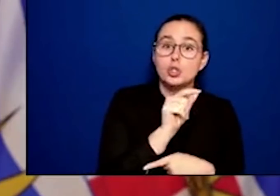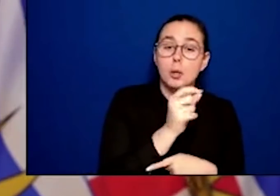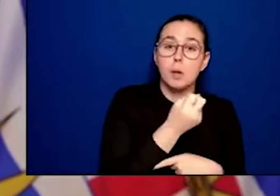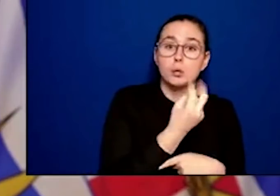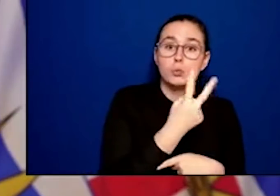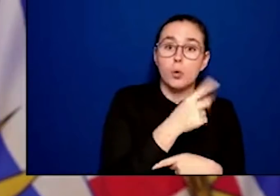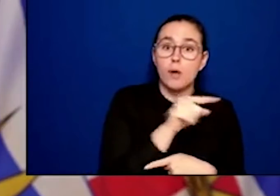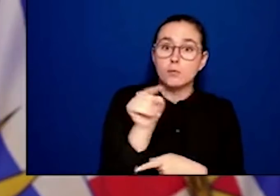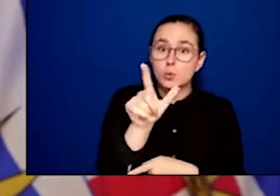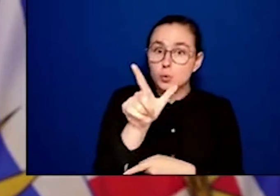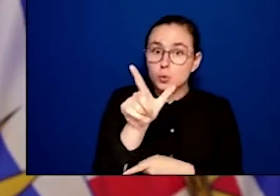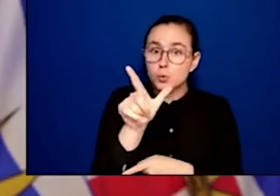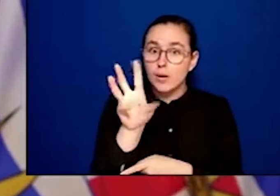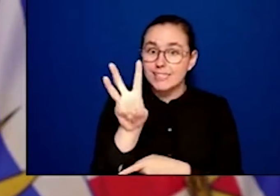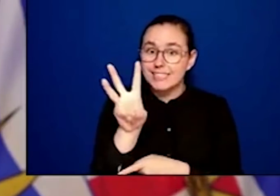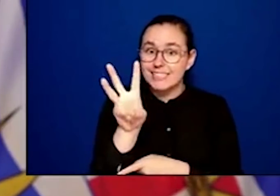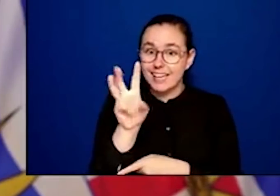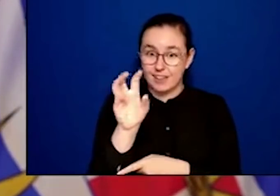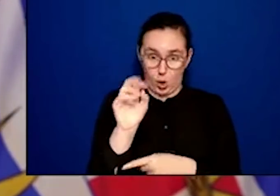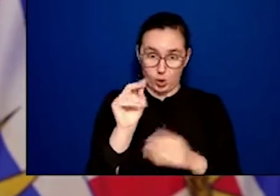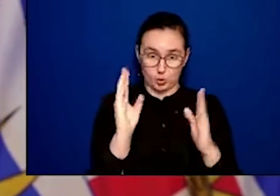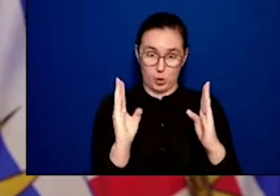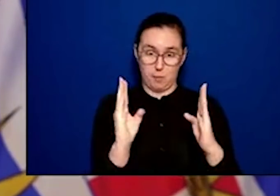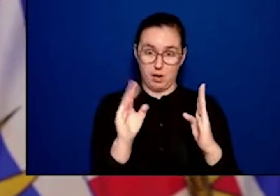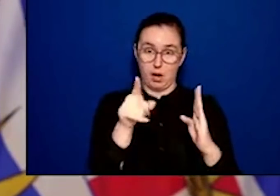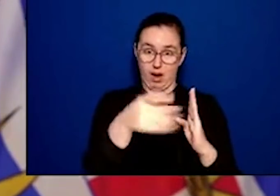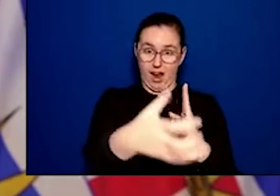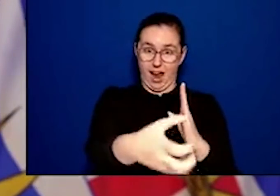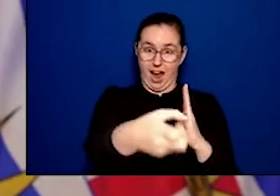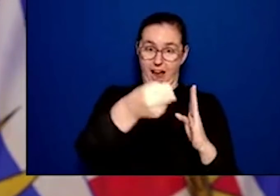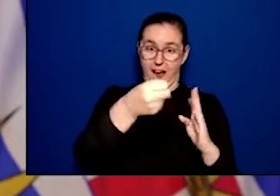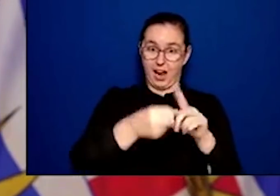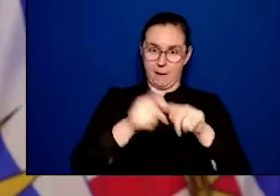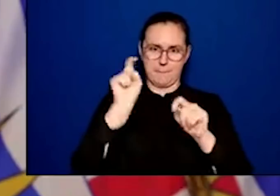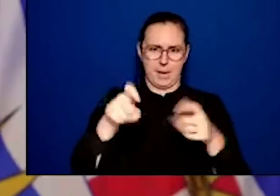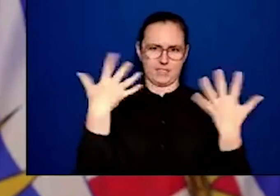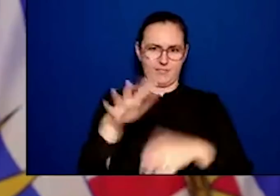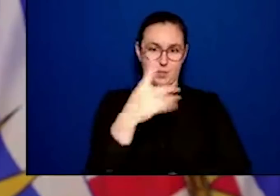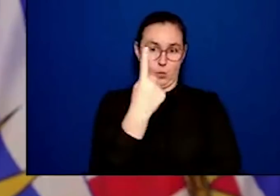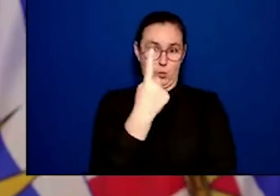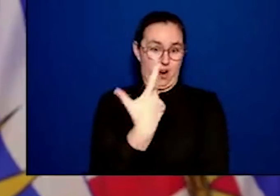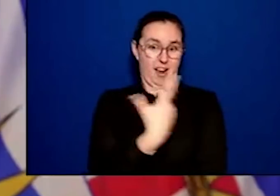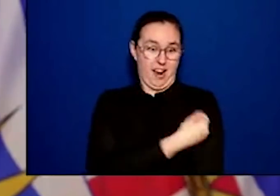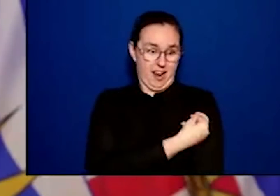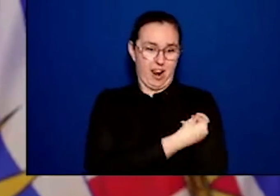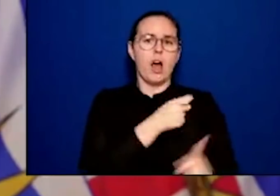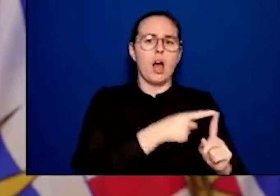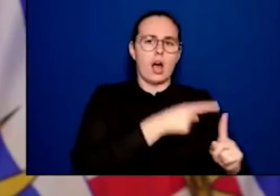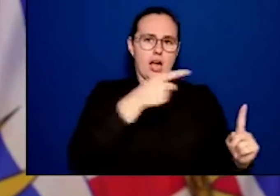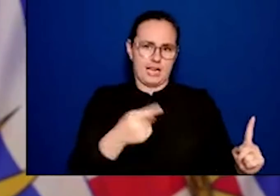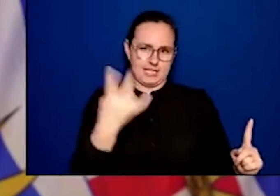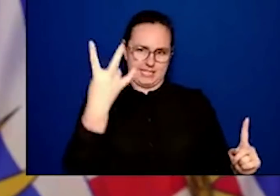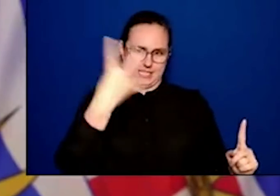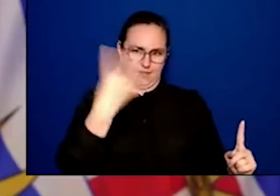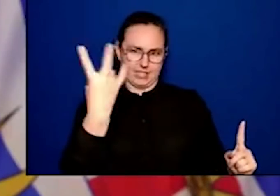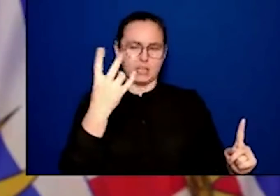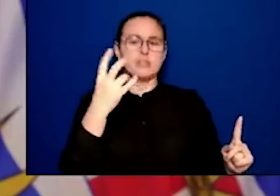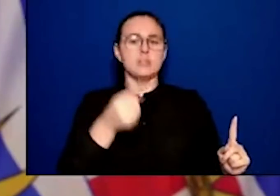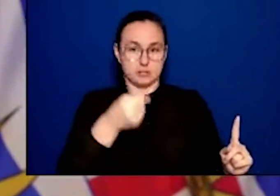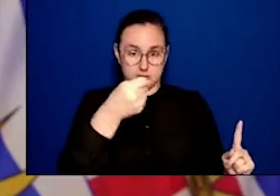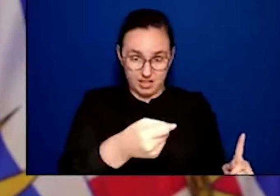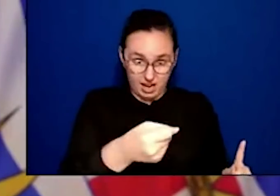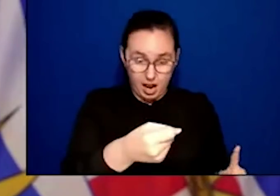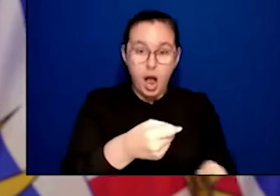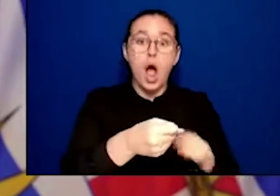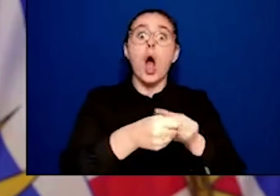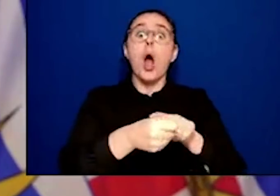7 days post that dose and follow additional preventive measures, and must get their second dose within